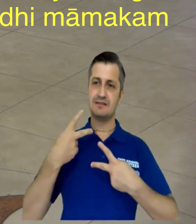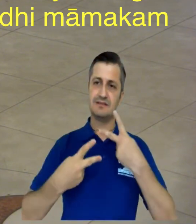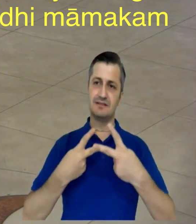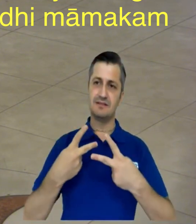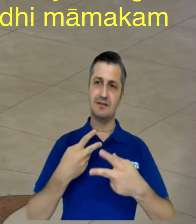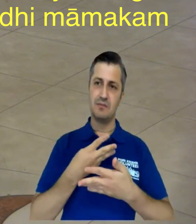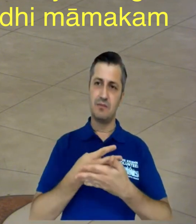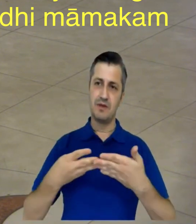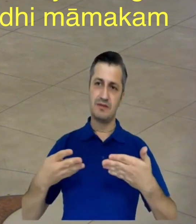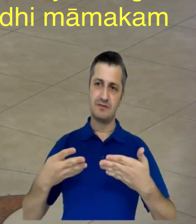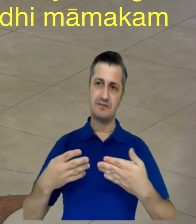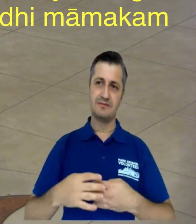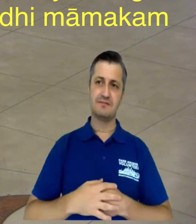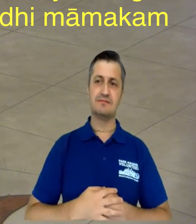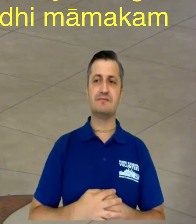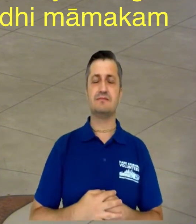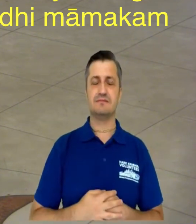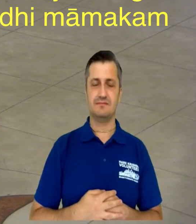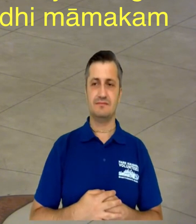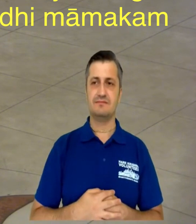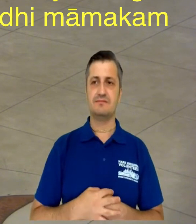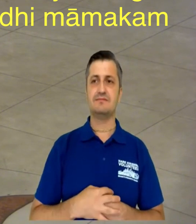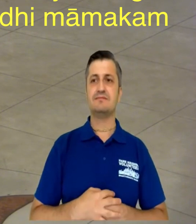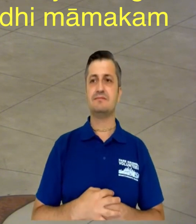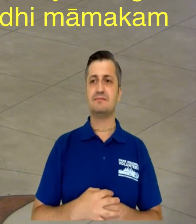Jagat Vasayate kilam